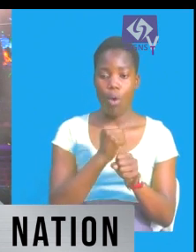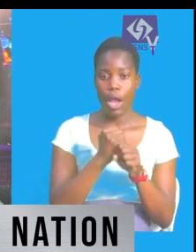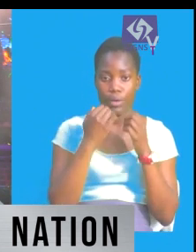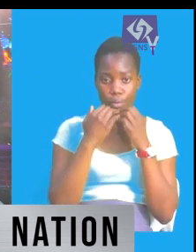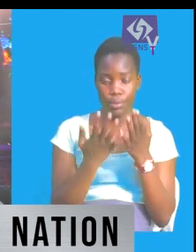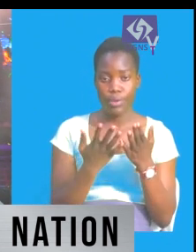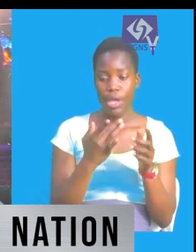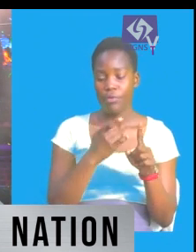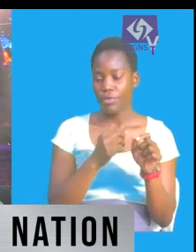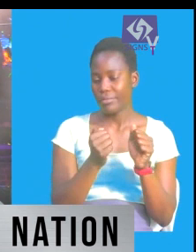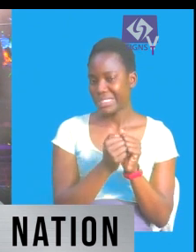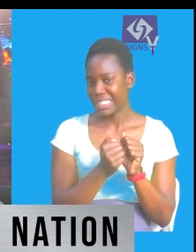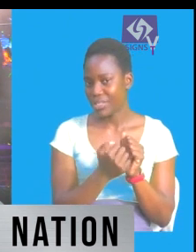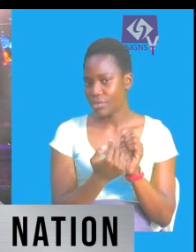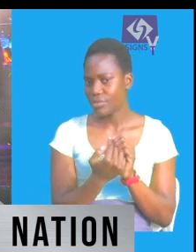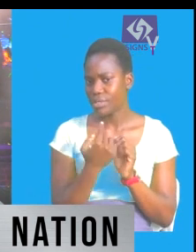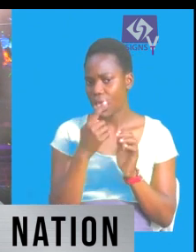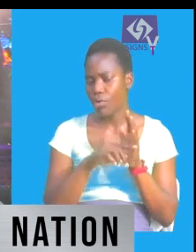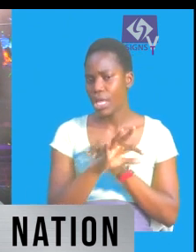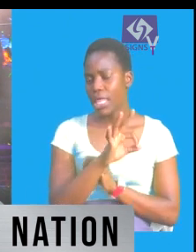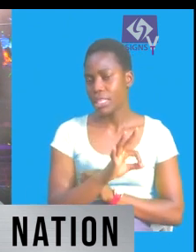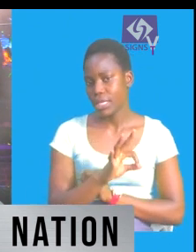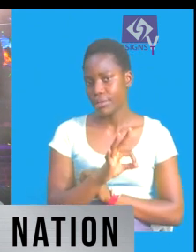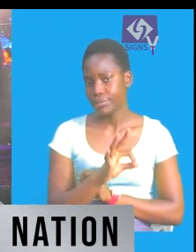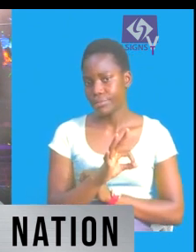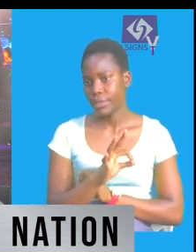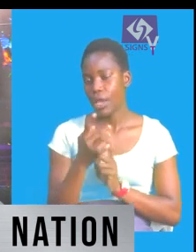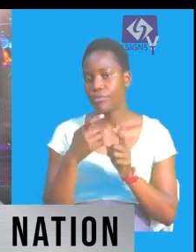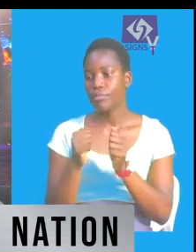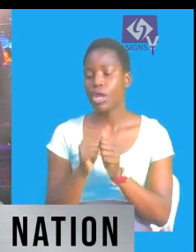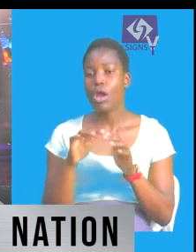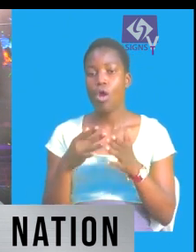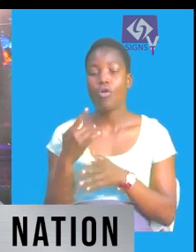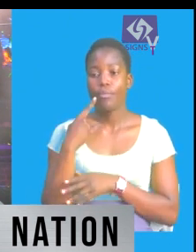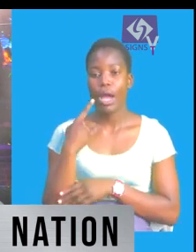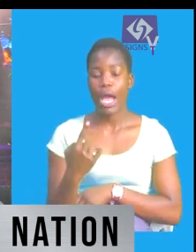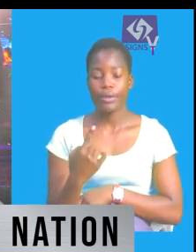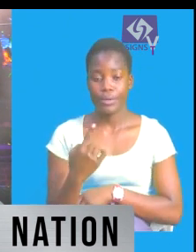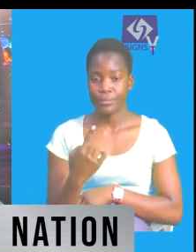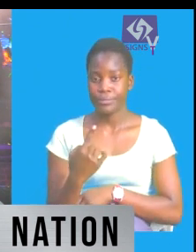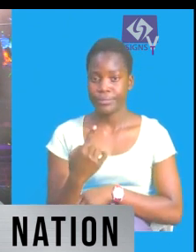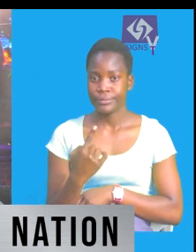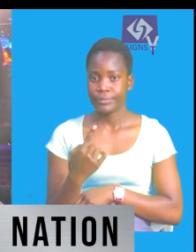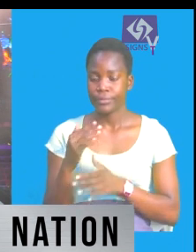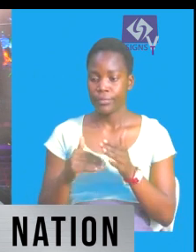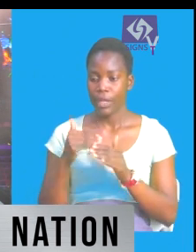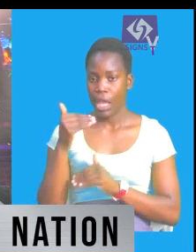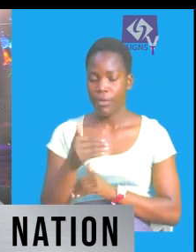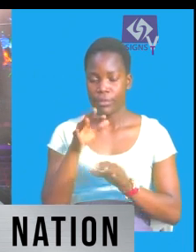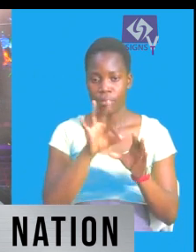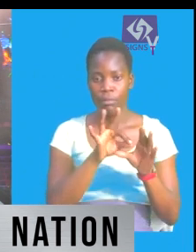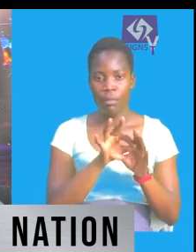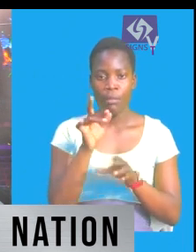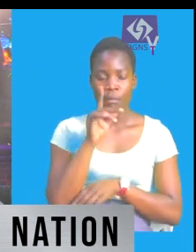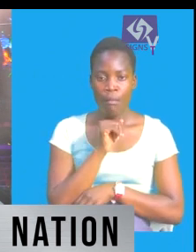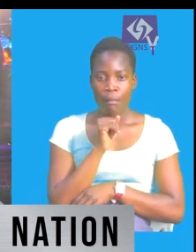Out of 10, let me like rate out of 10. Yes. Or out of 100 hustlers. Yes. After voting,